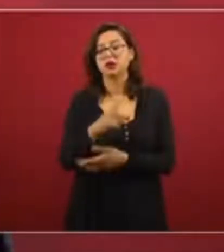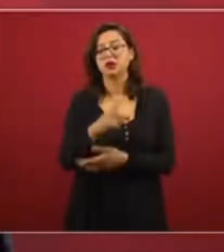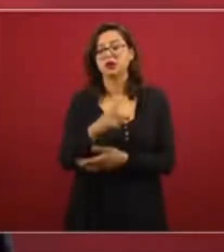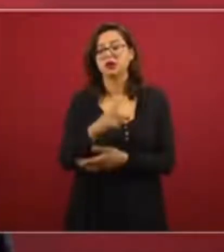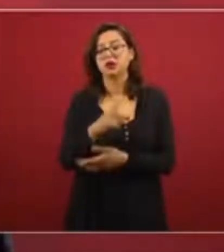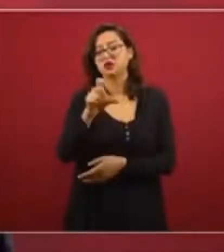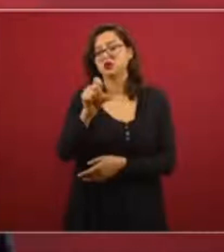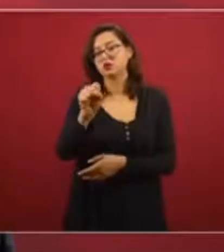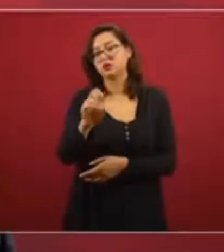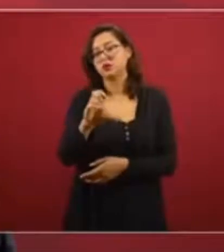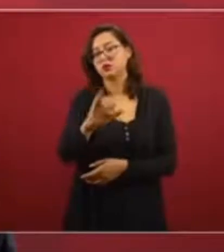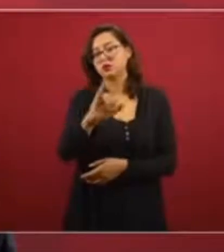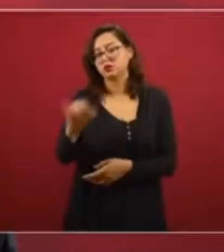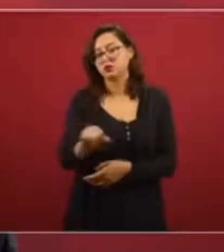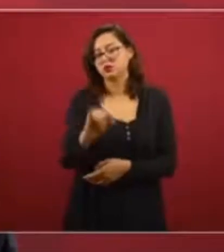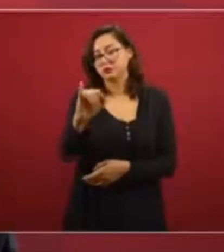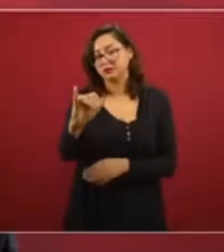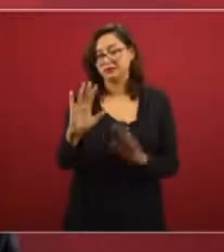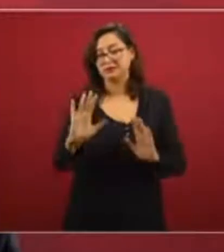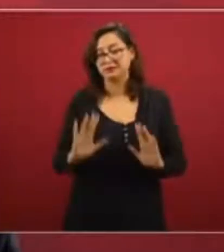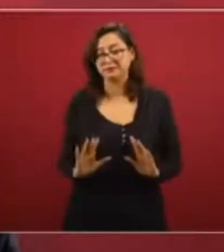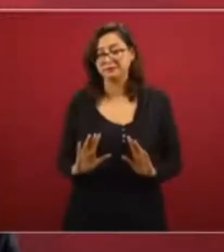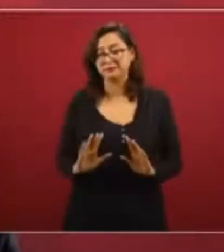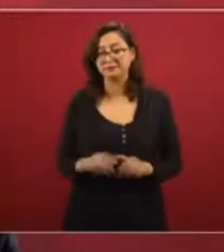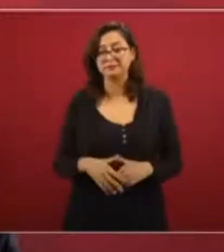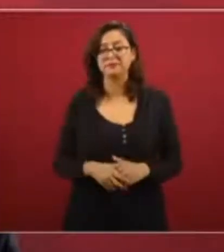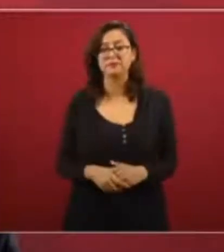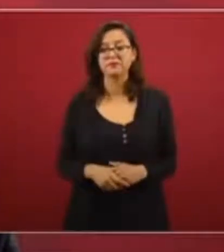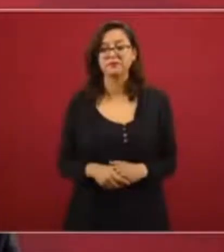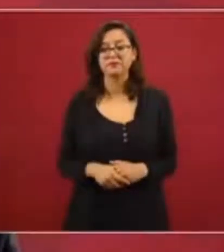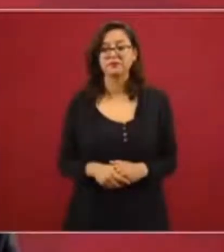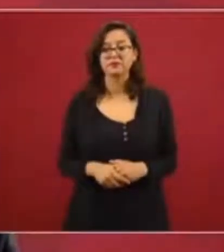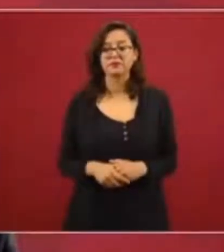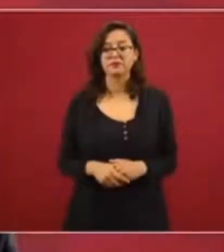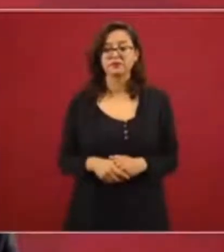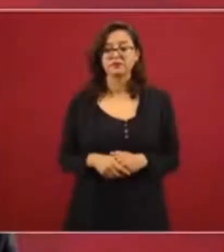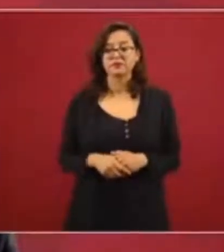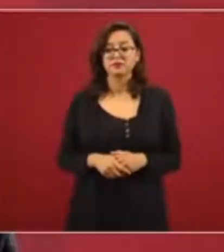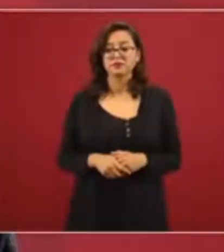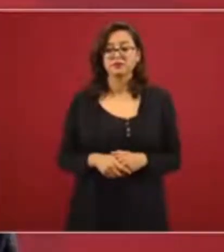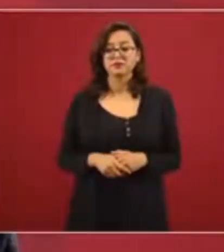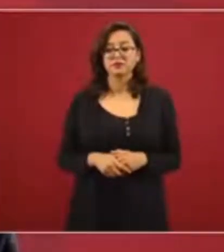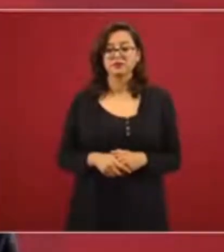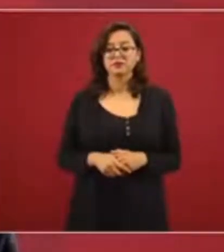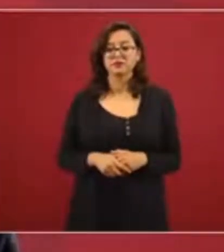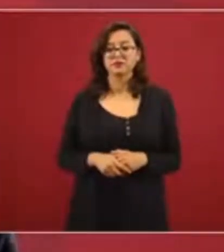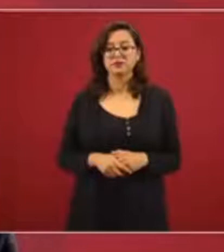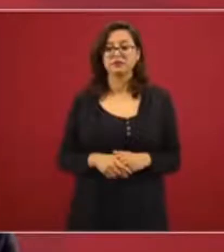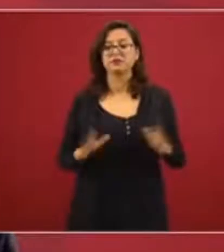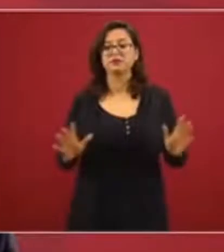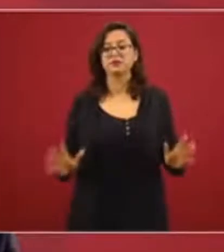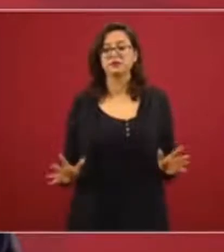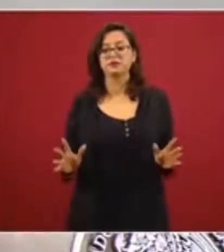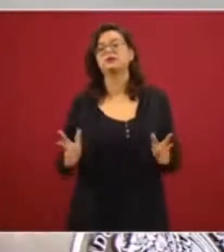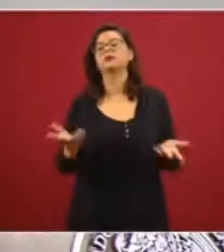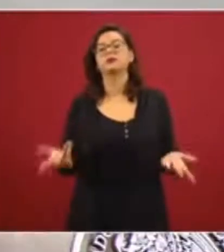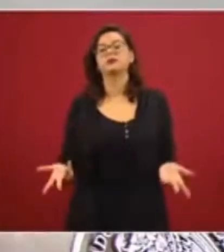Supreme Court. Si es por solicitud de los legisladores o del